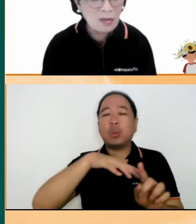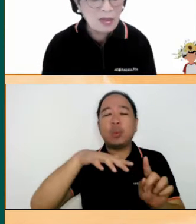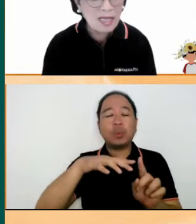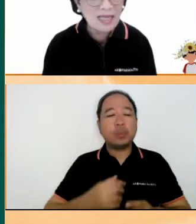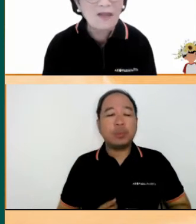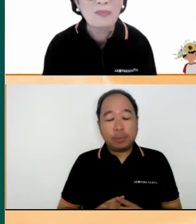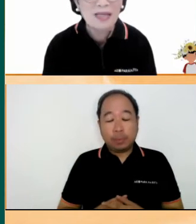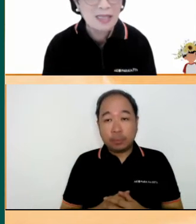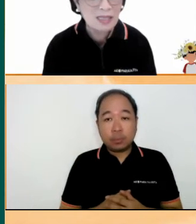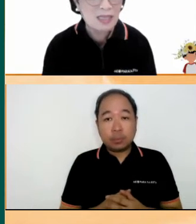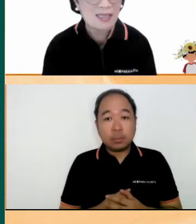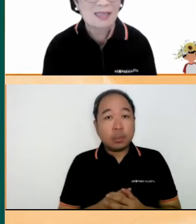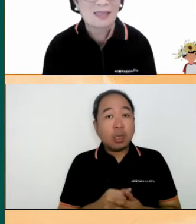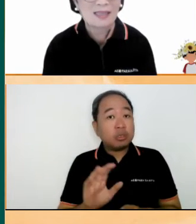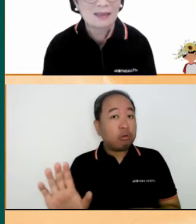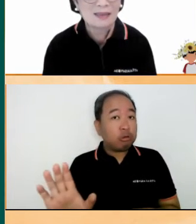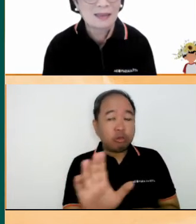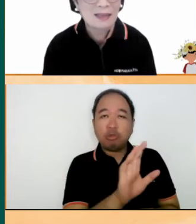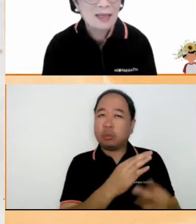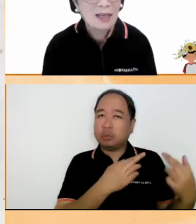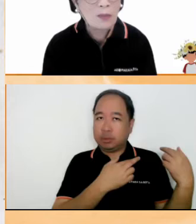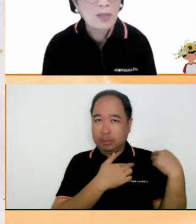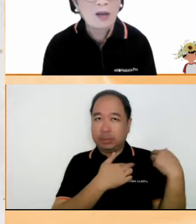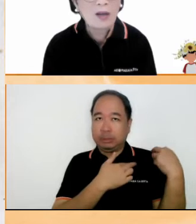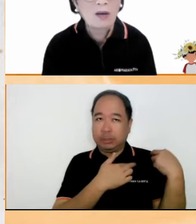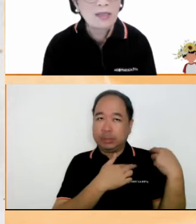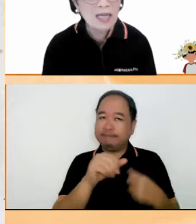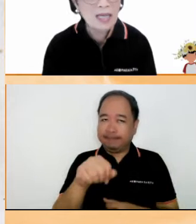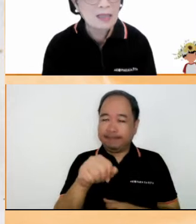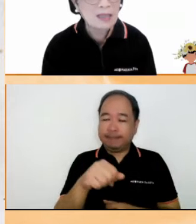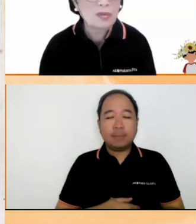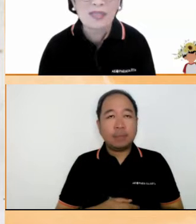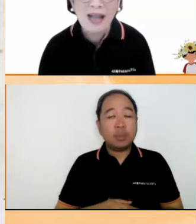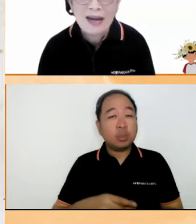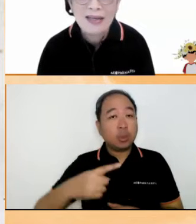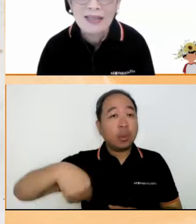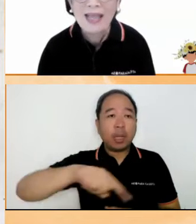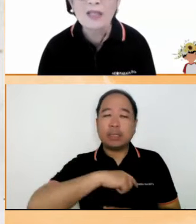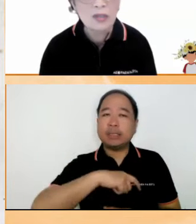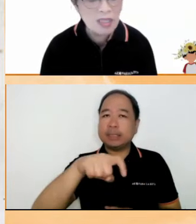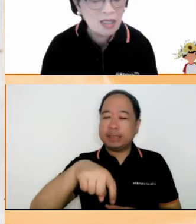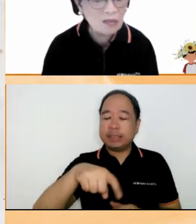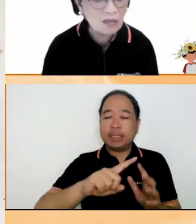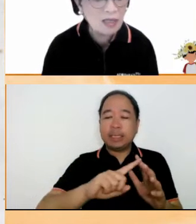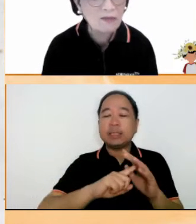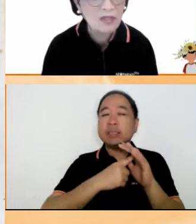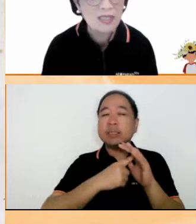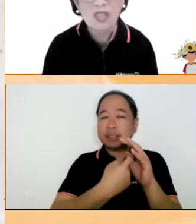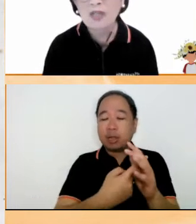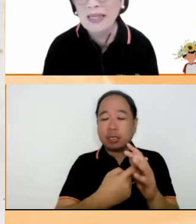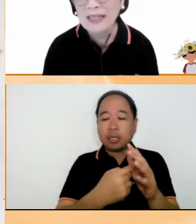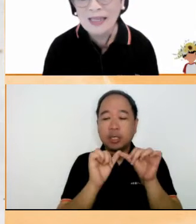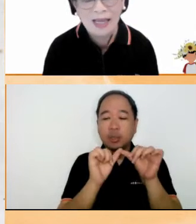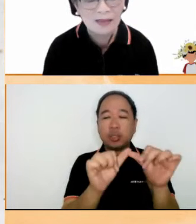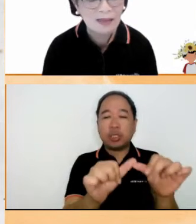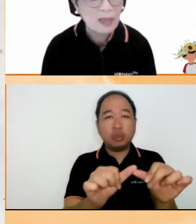So it's everybody's business. We all need to start and continue the conversation on